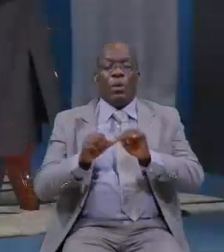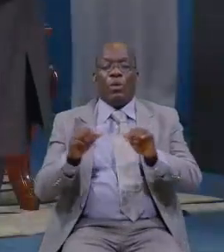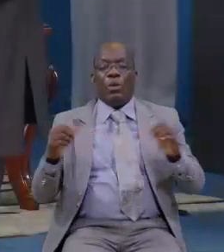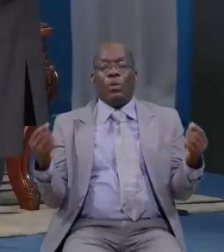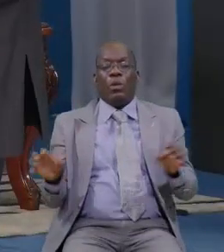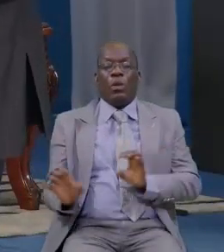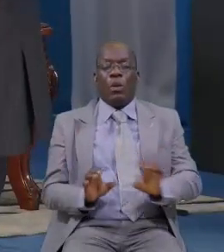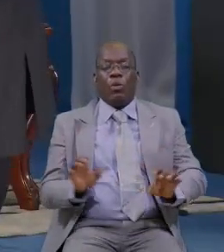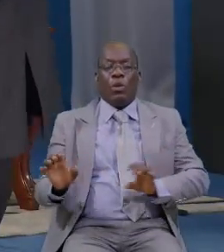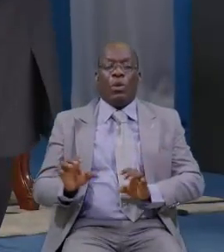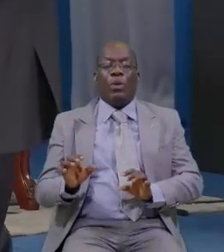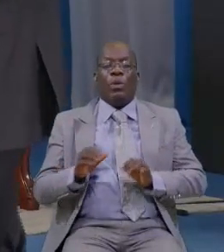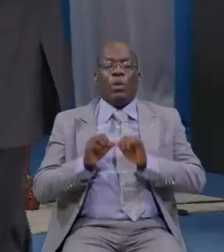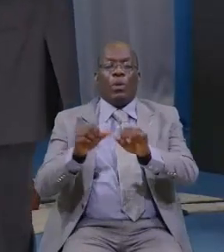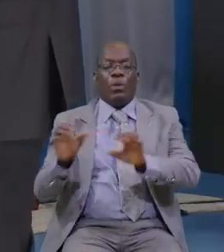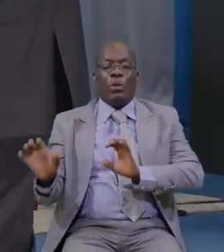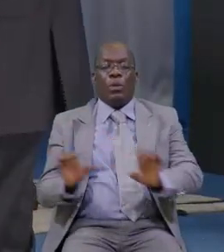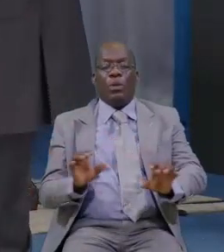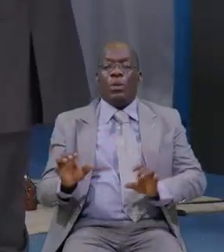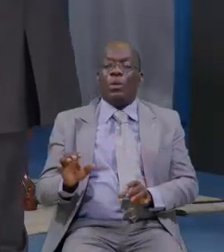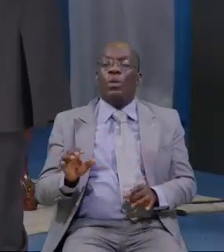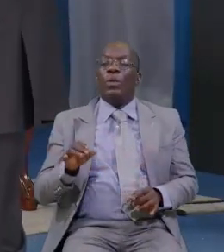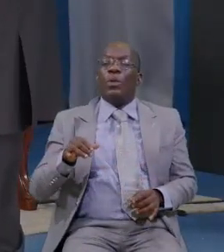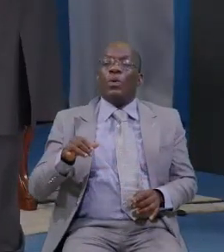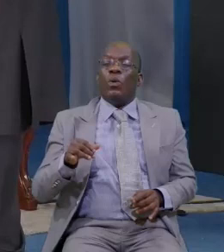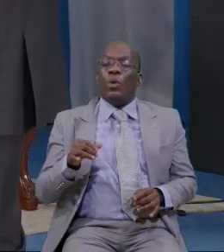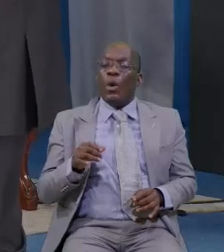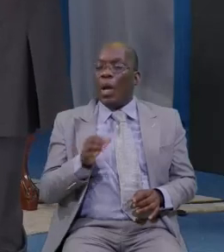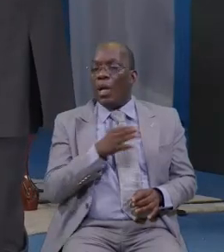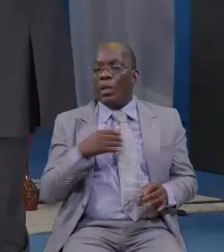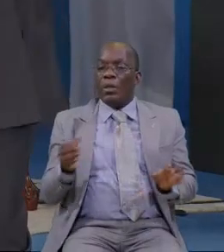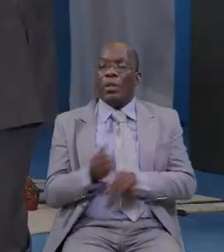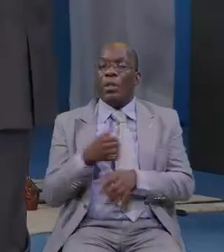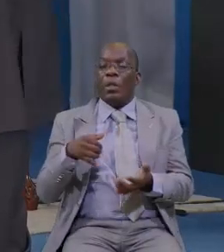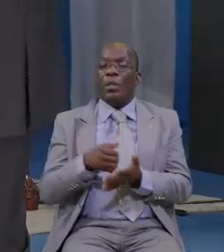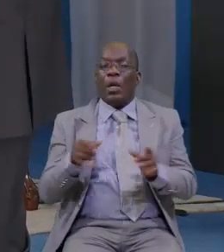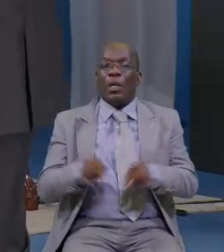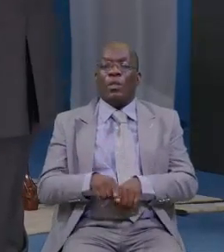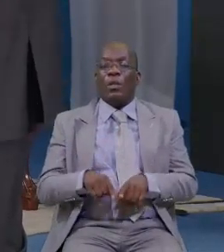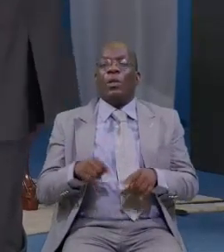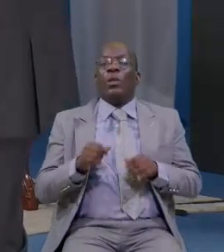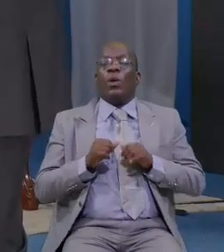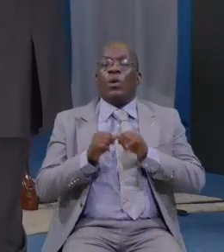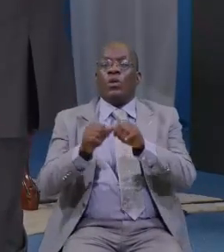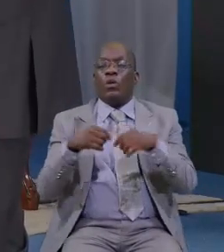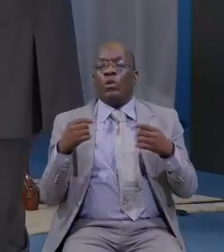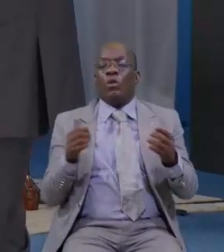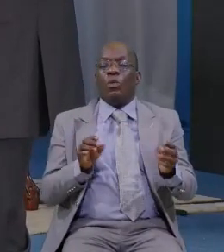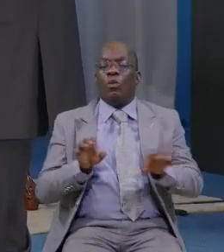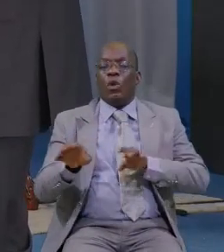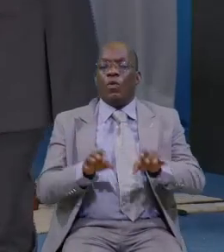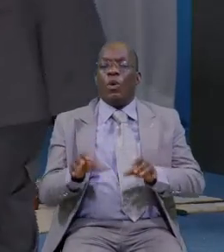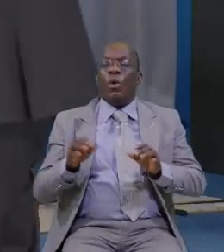committeth, that's what he does. He's taking it almost as a full-time job. He committeth and committeth